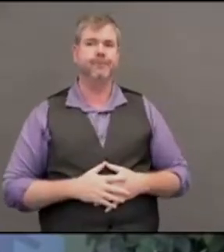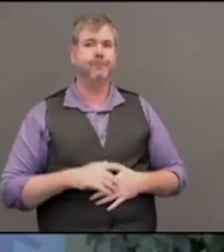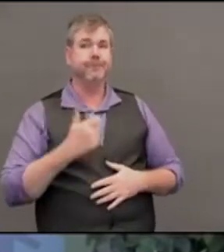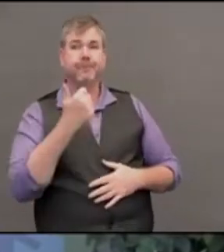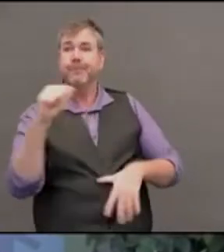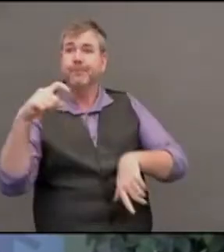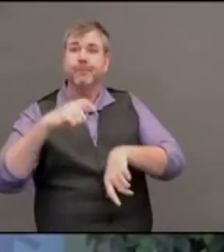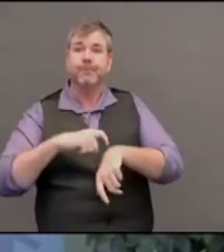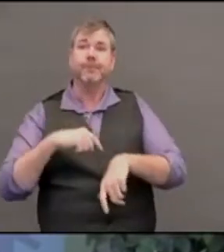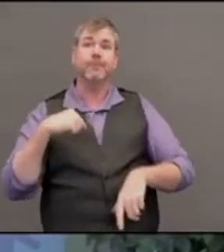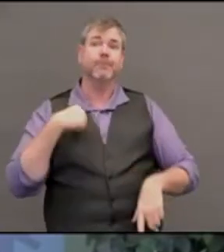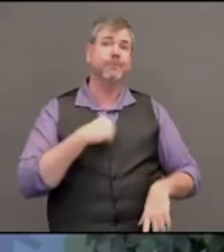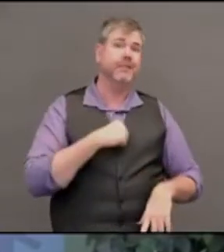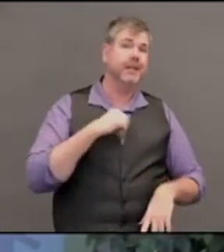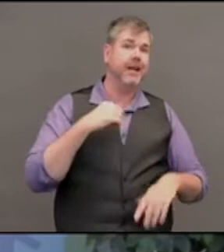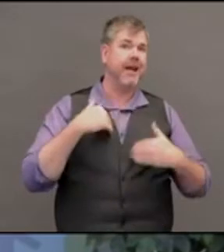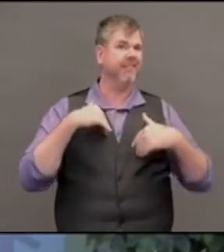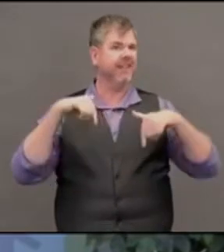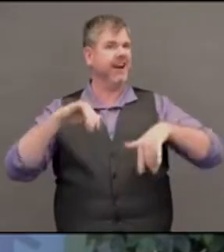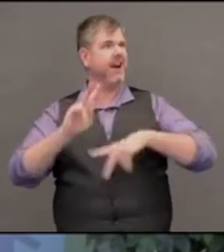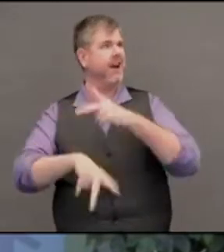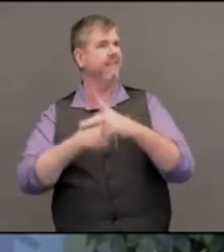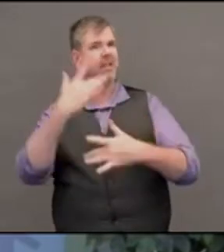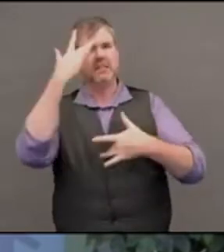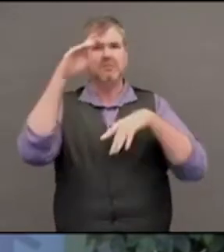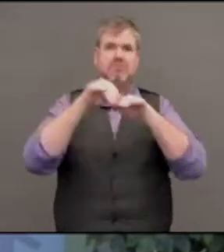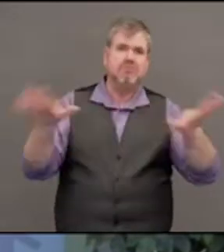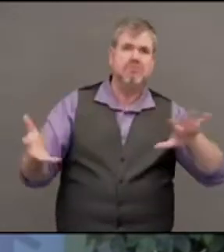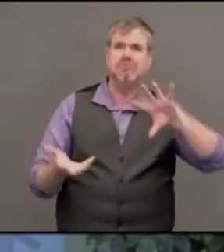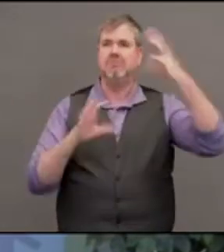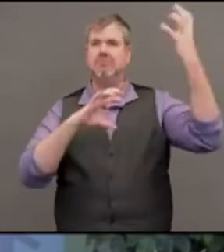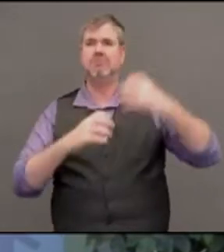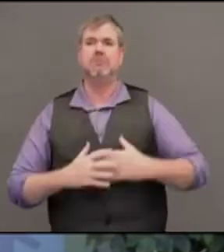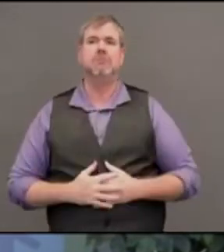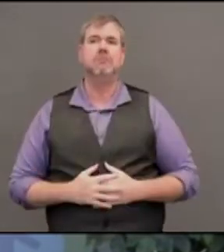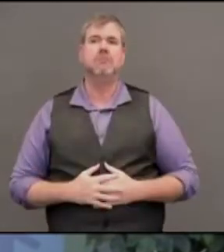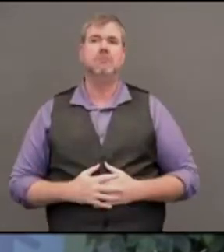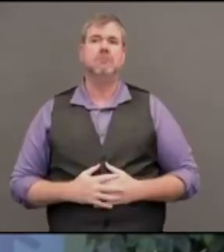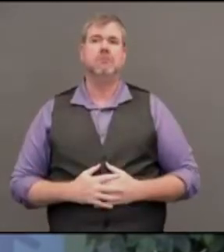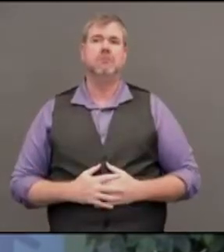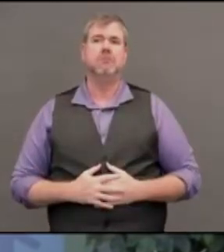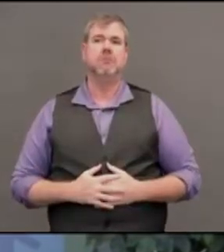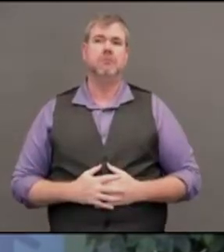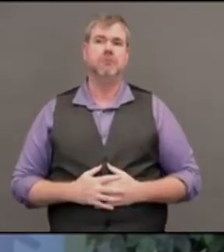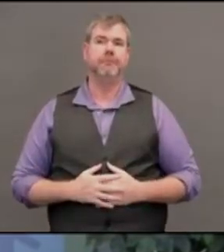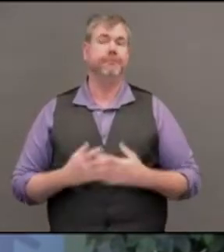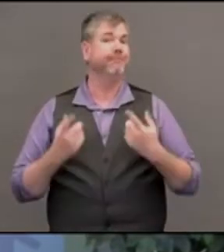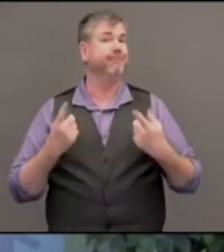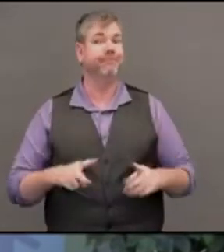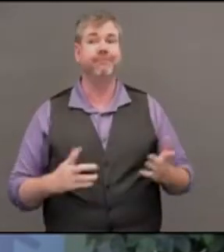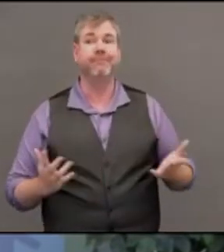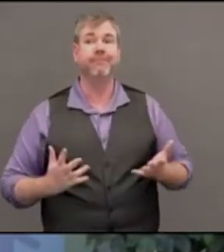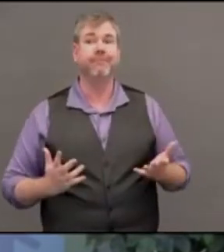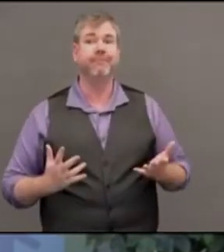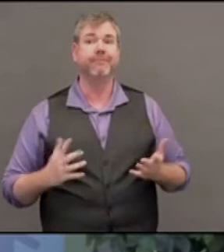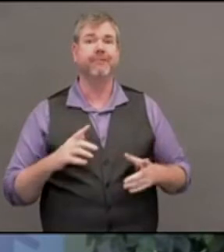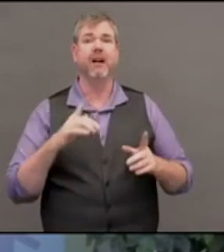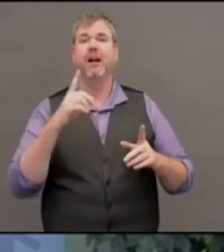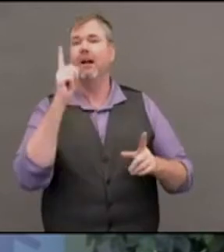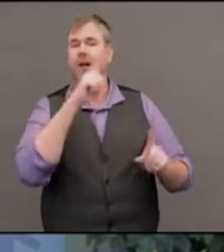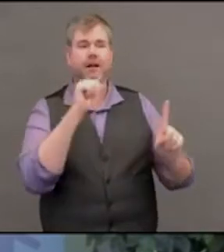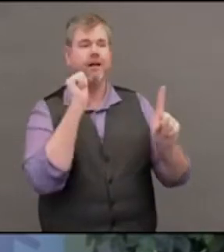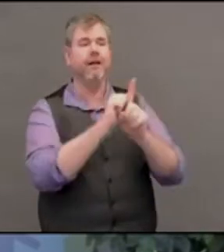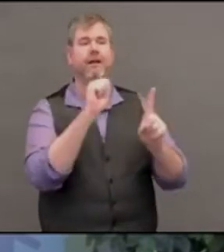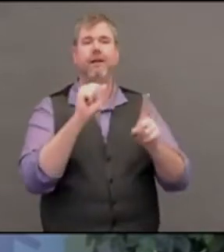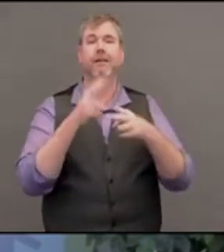this, in this magnitude before, you have fraud. So there could possibly be someone posing as someone